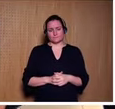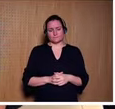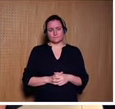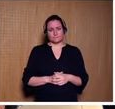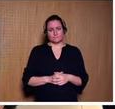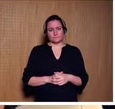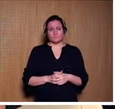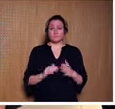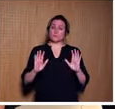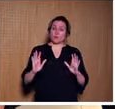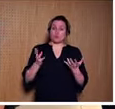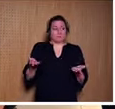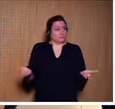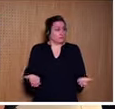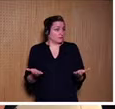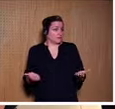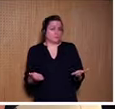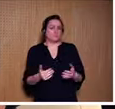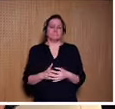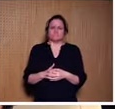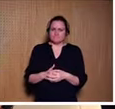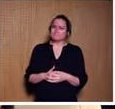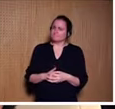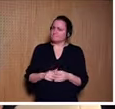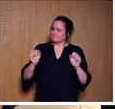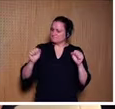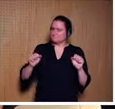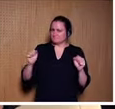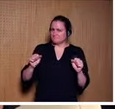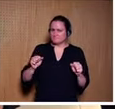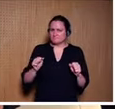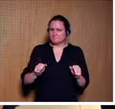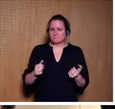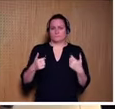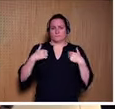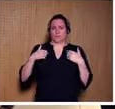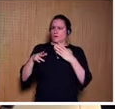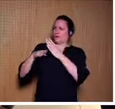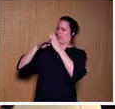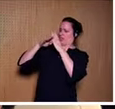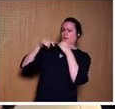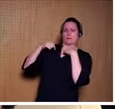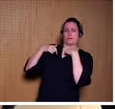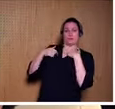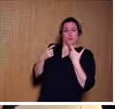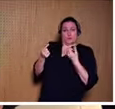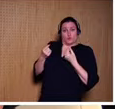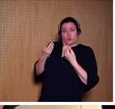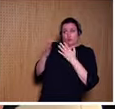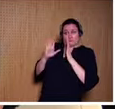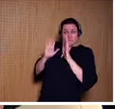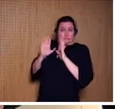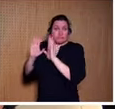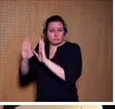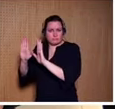their purpose, how it manifests, and then like you're saying, what do we actually do about it? Yeah. But I think one of the things that